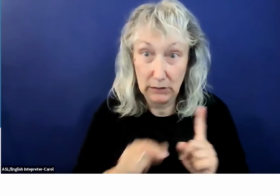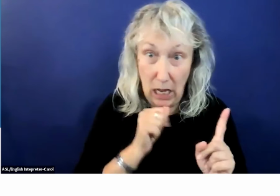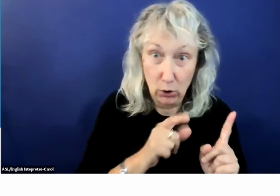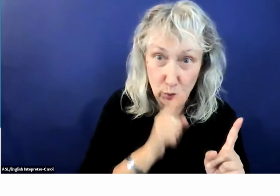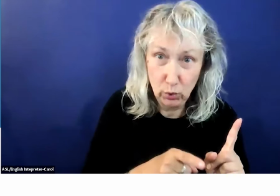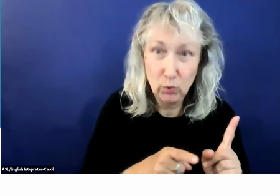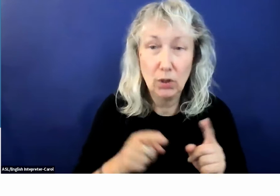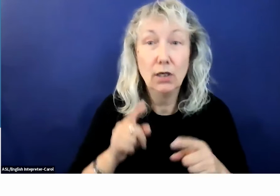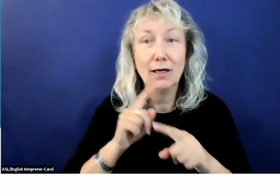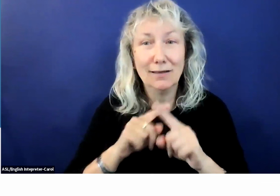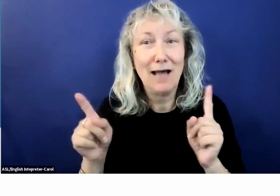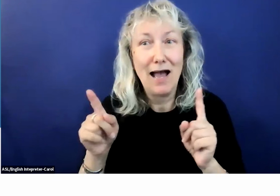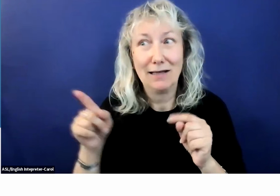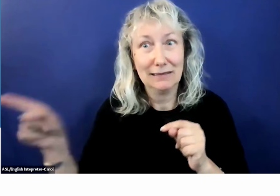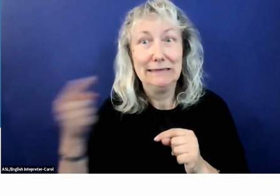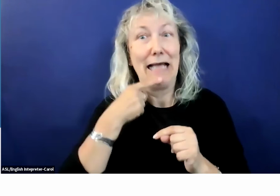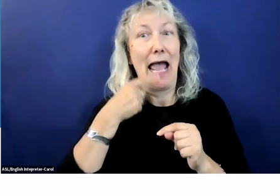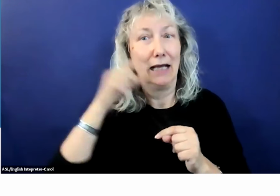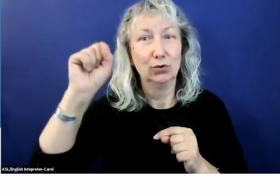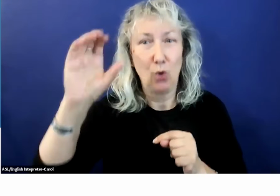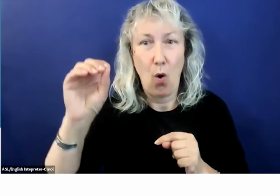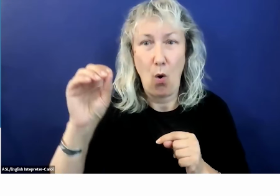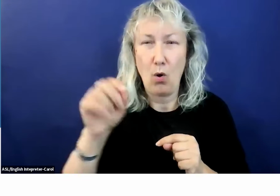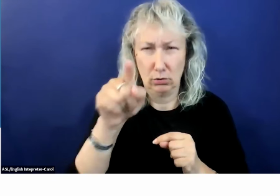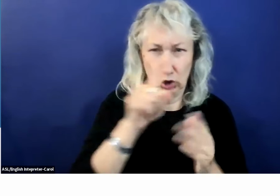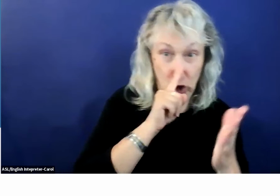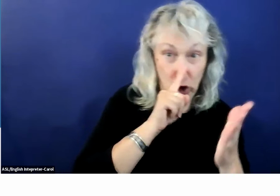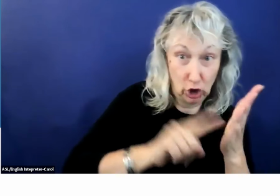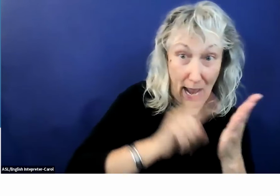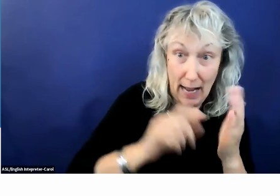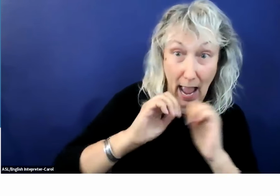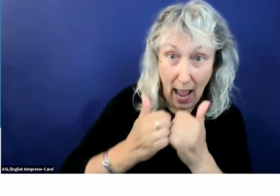charitable organizations. A resource that you can use is